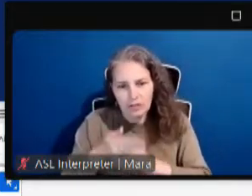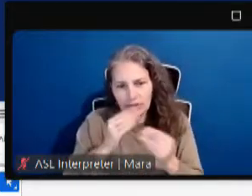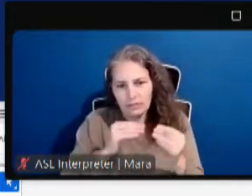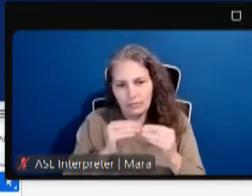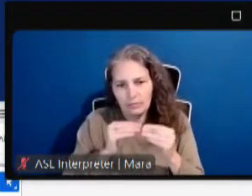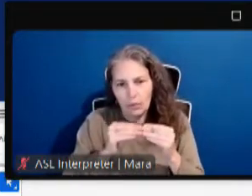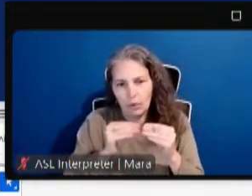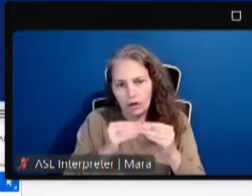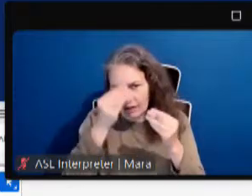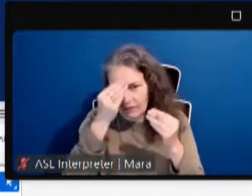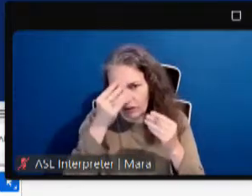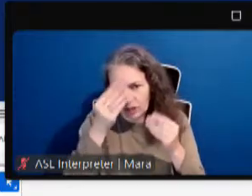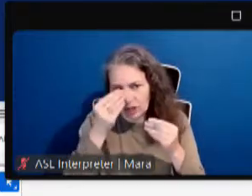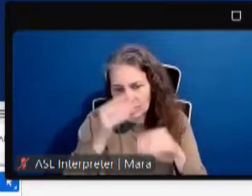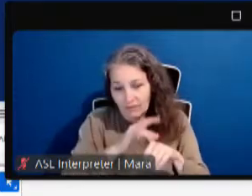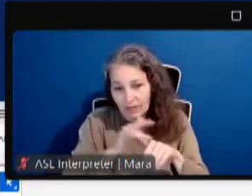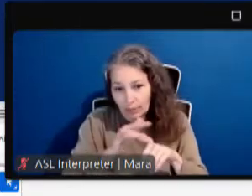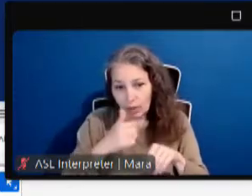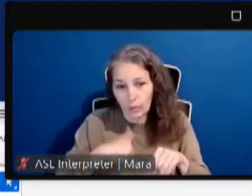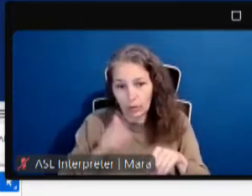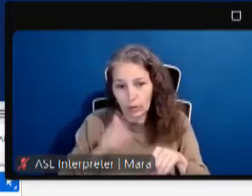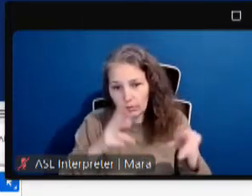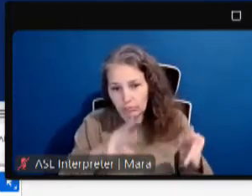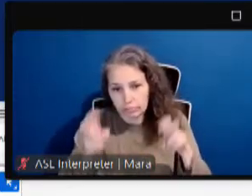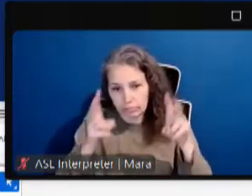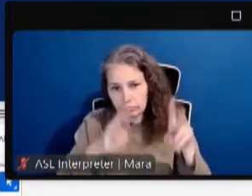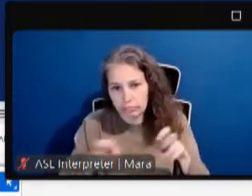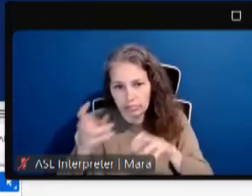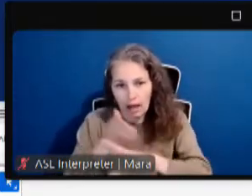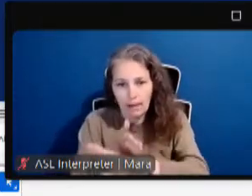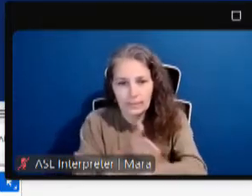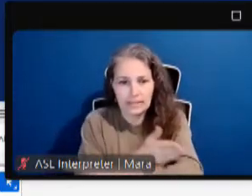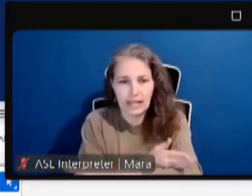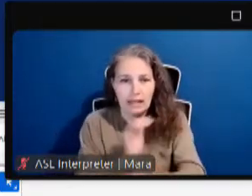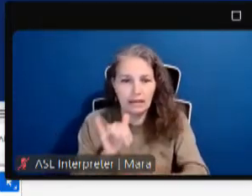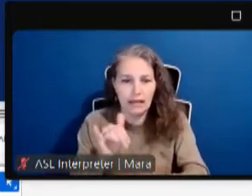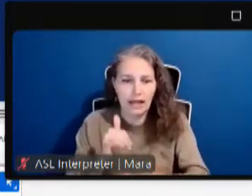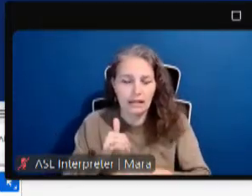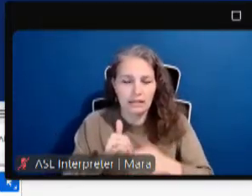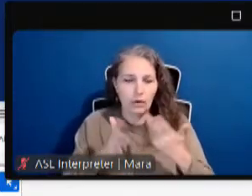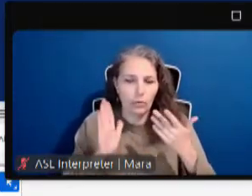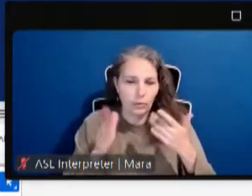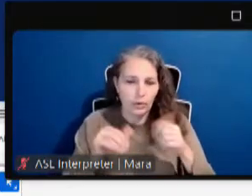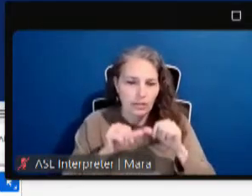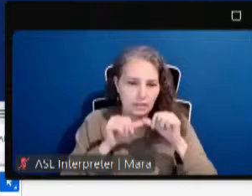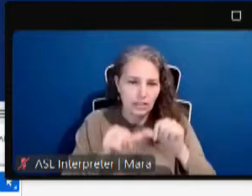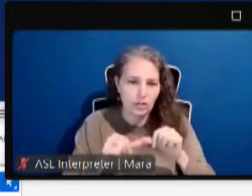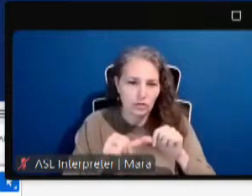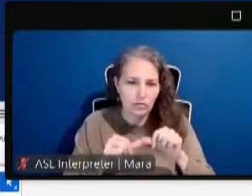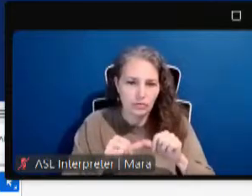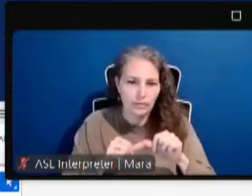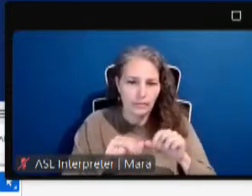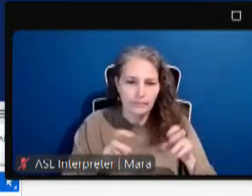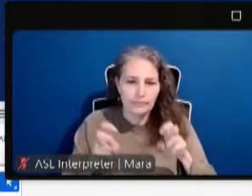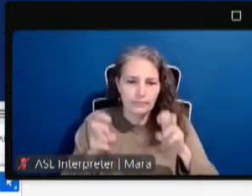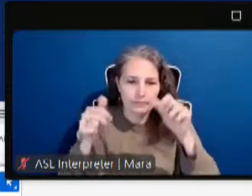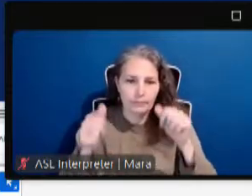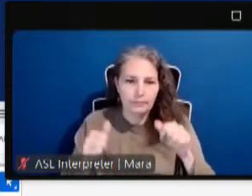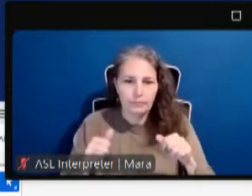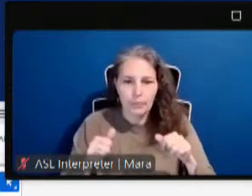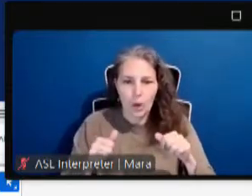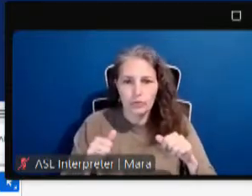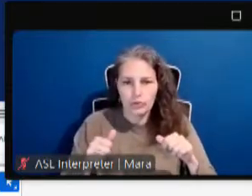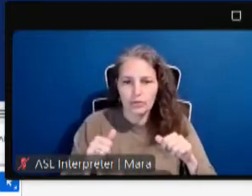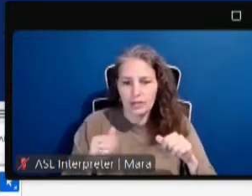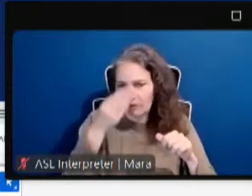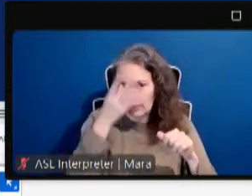this page, and that will continue to go forward with that. Also wanted to point out that we do continue to meet on a weekly basis